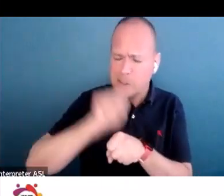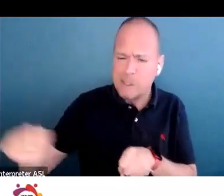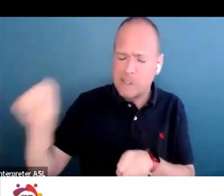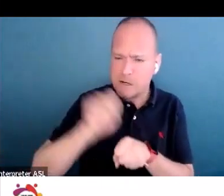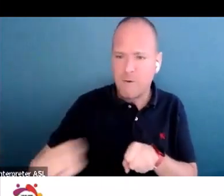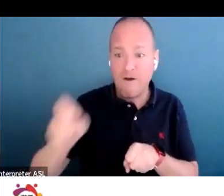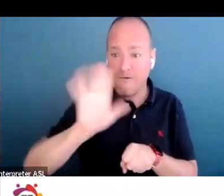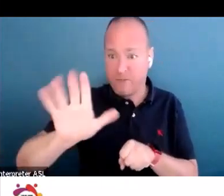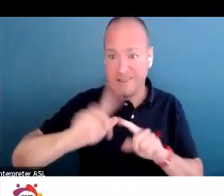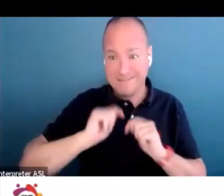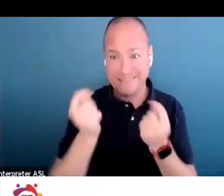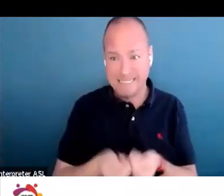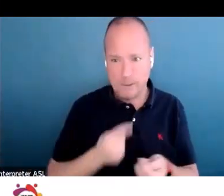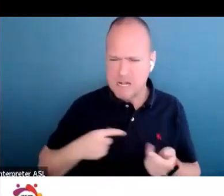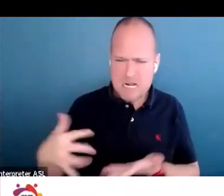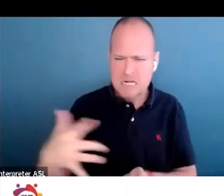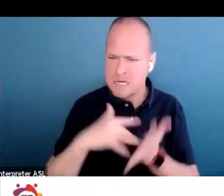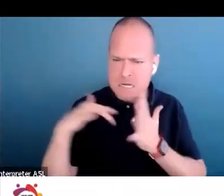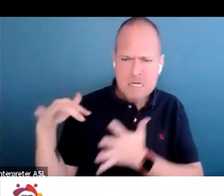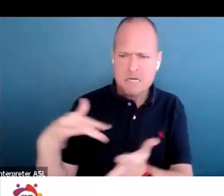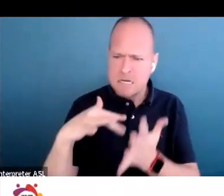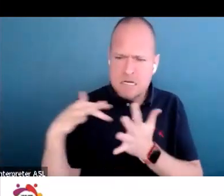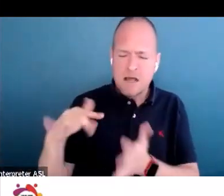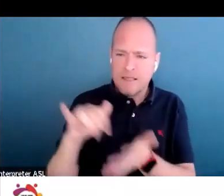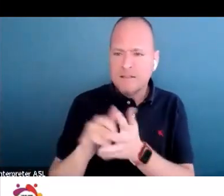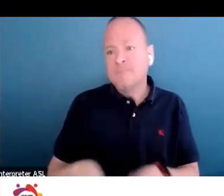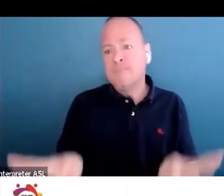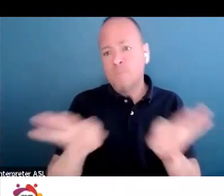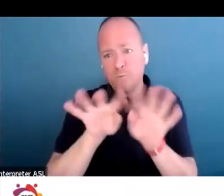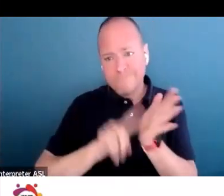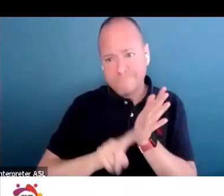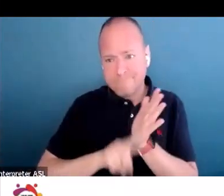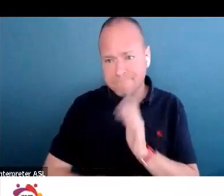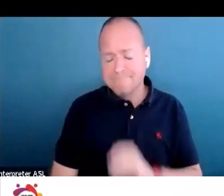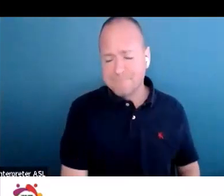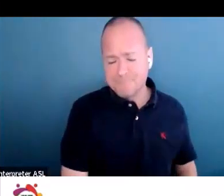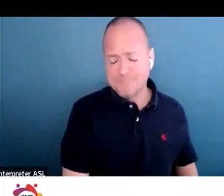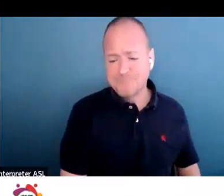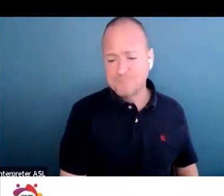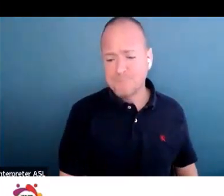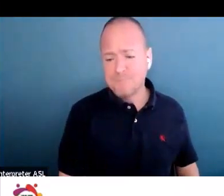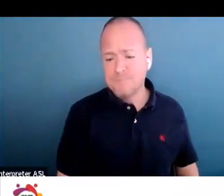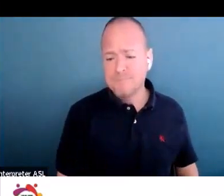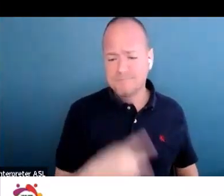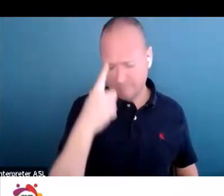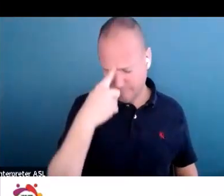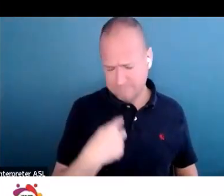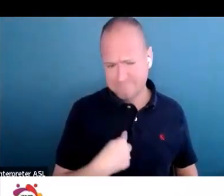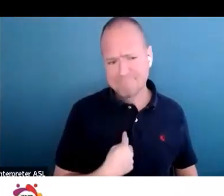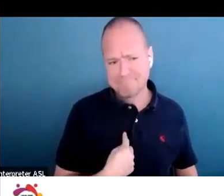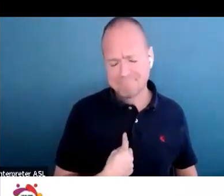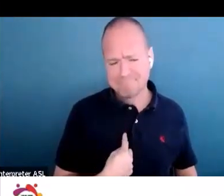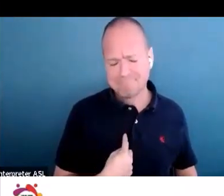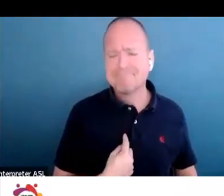conducted this very important study. And for me, I think there